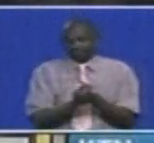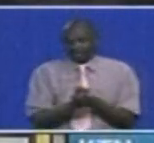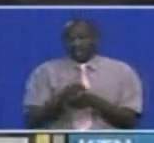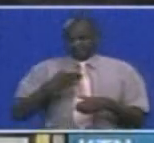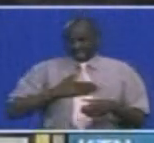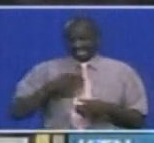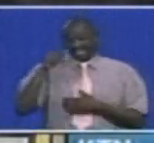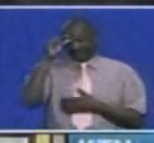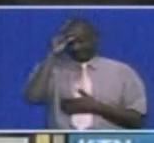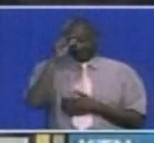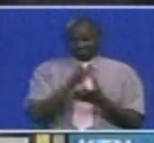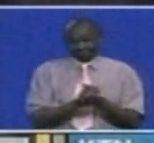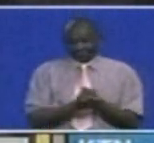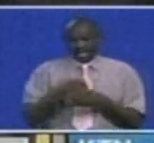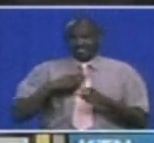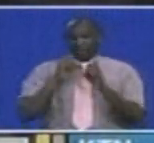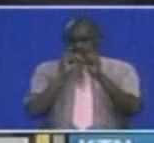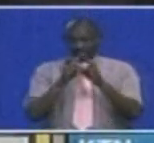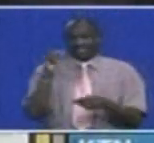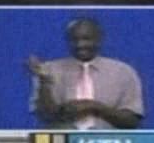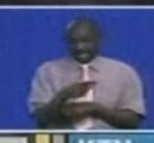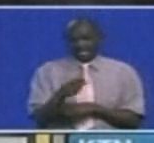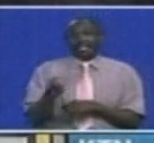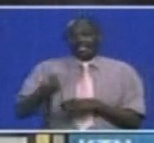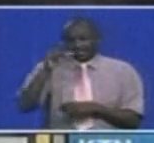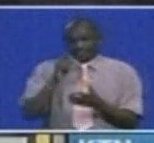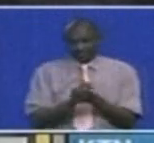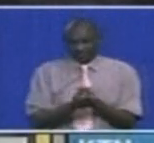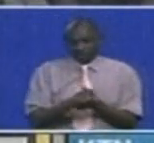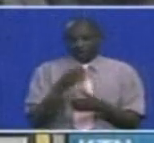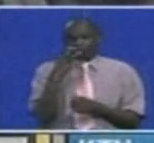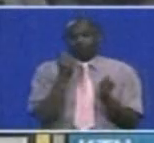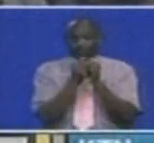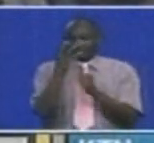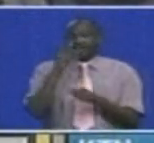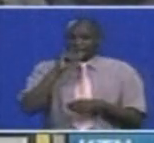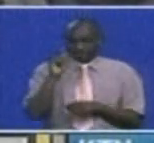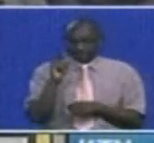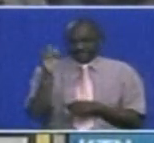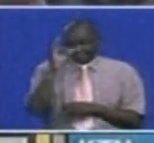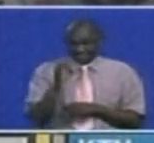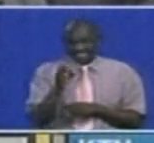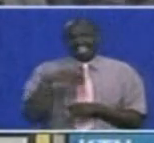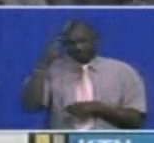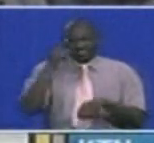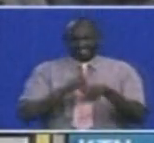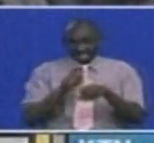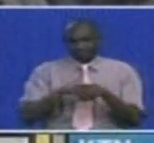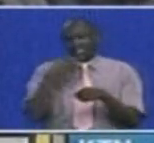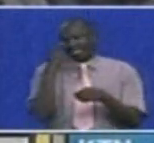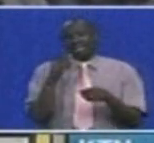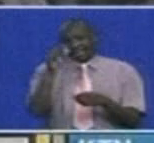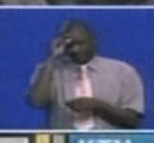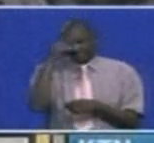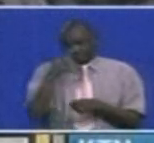government has awarded a salary increment of 14%. And each time the government uses the high cost of living as